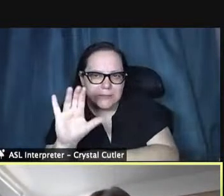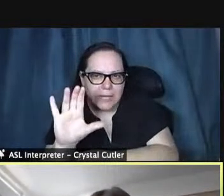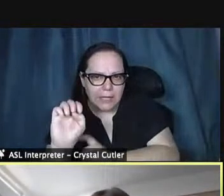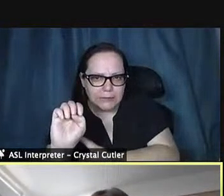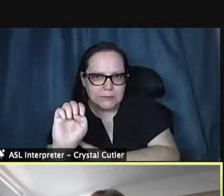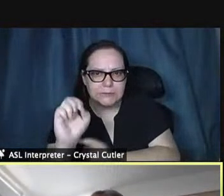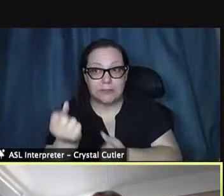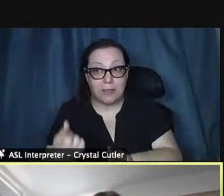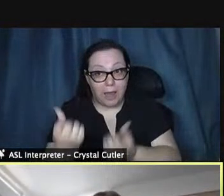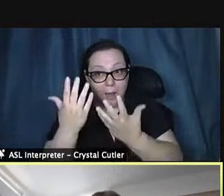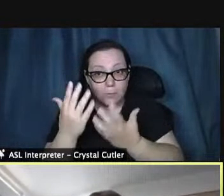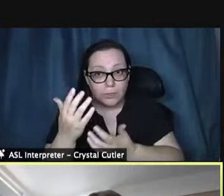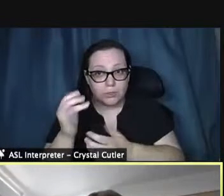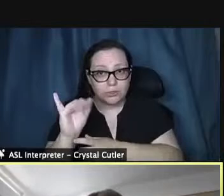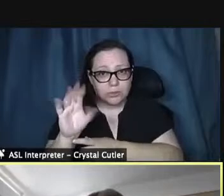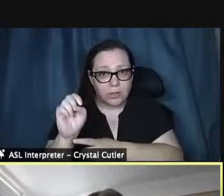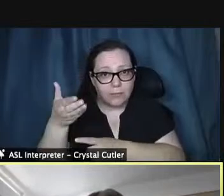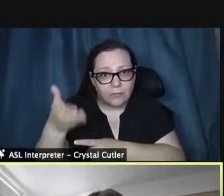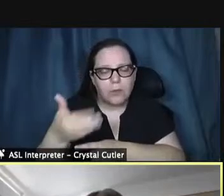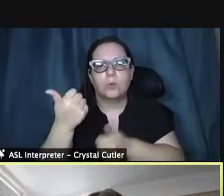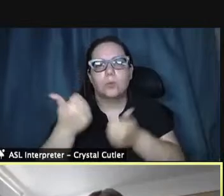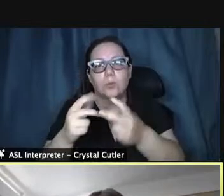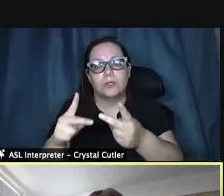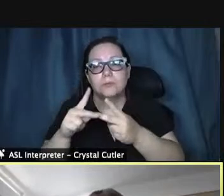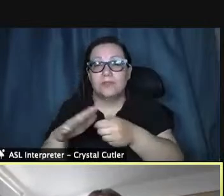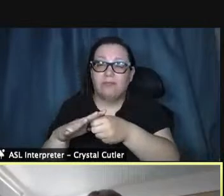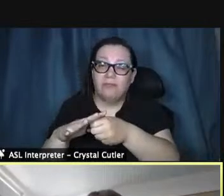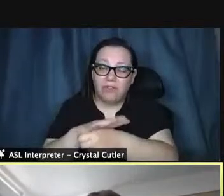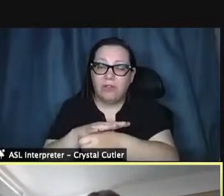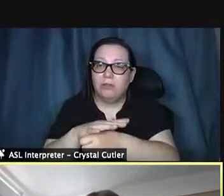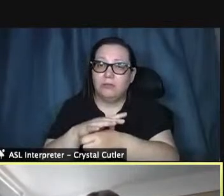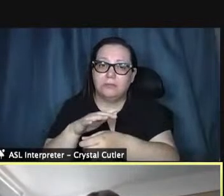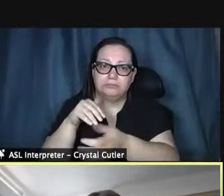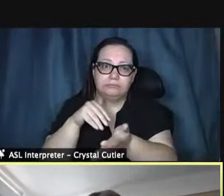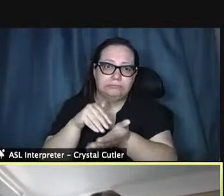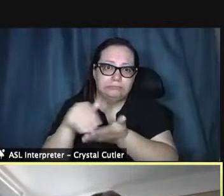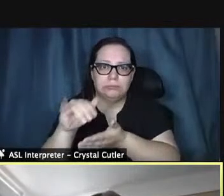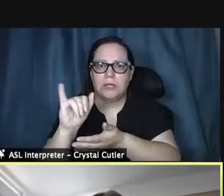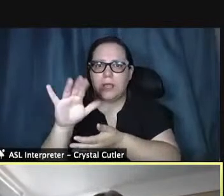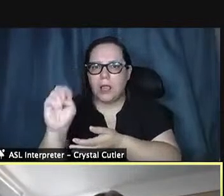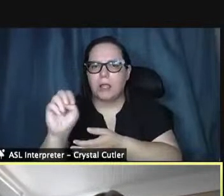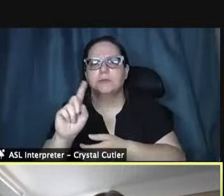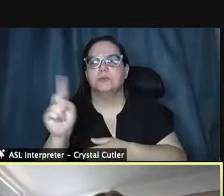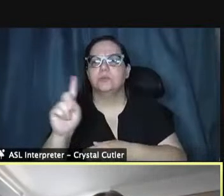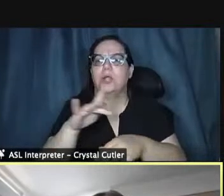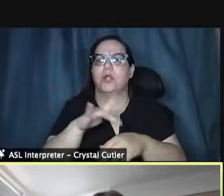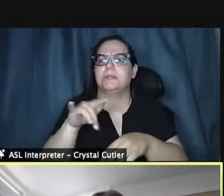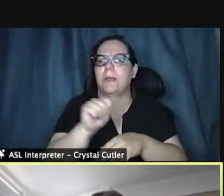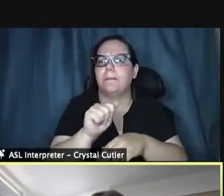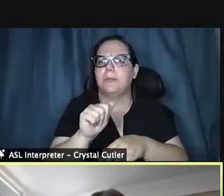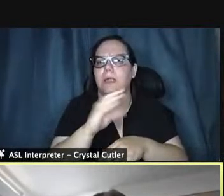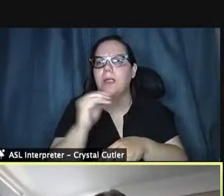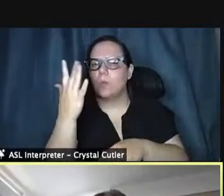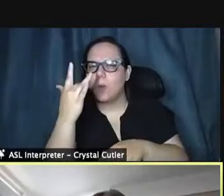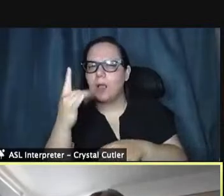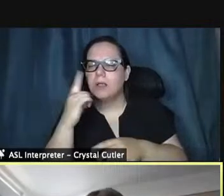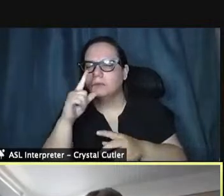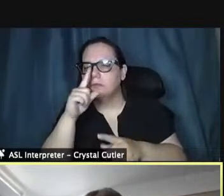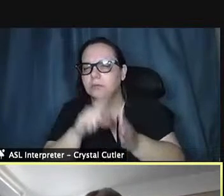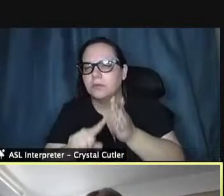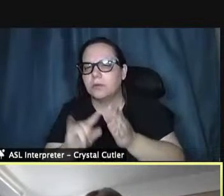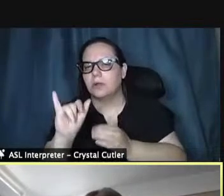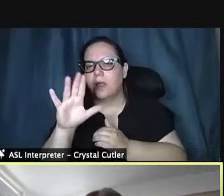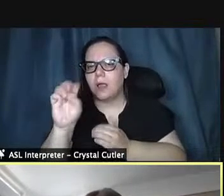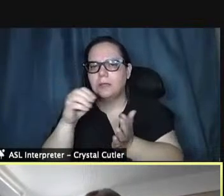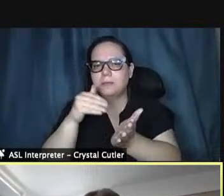How much is there, and which places are full of ice and which are empty, and why? And so that's tracing ice abundance and temperature. And then along the way, we get